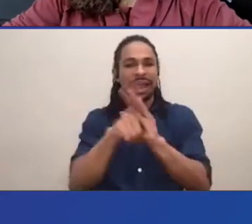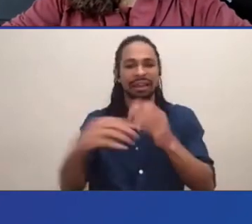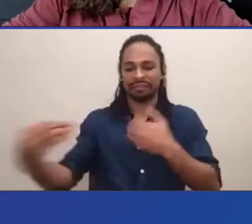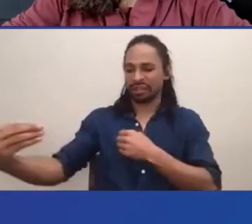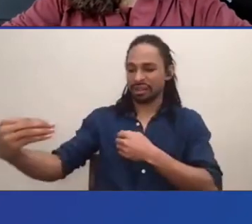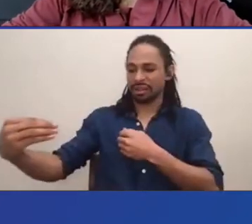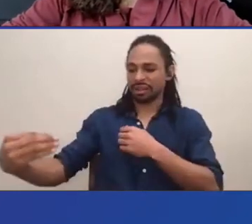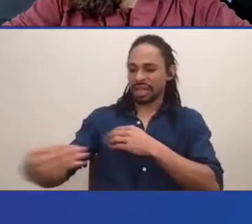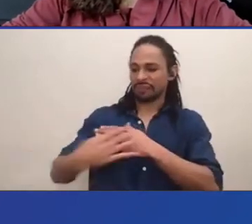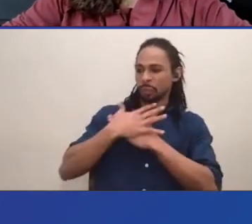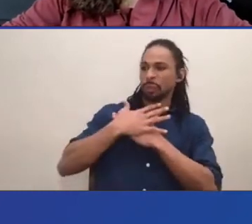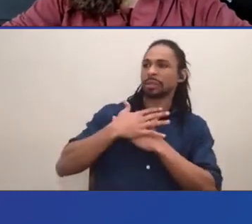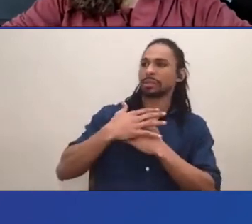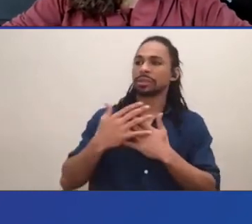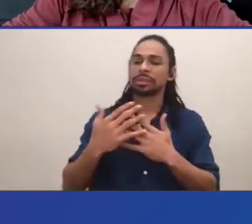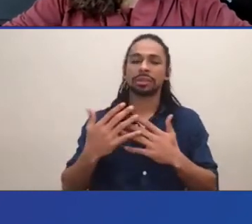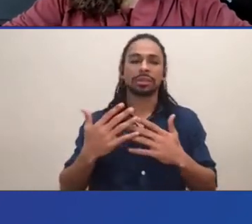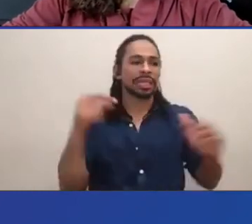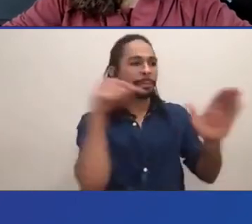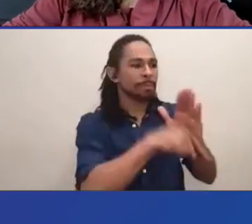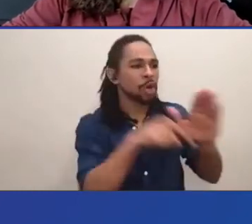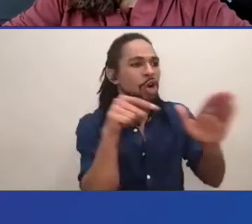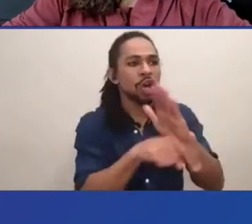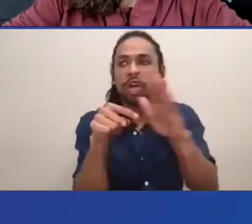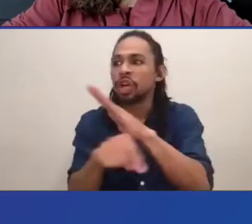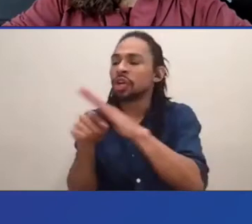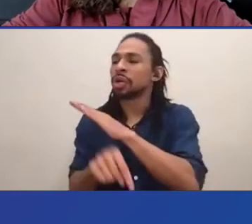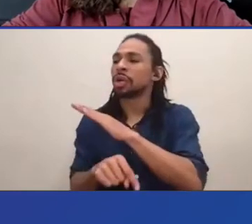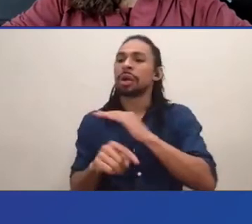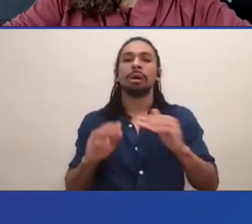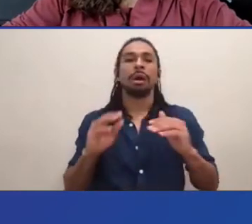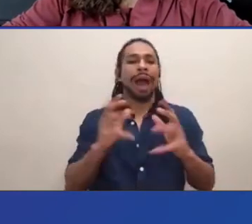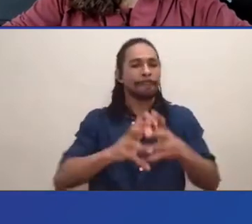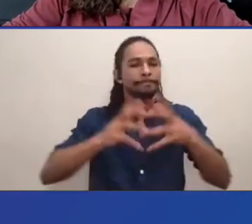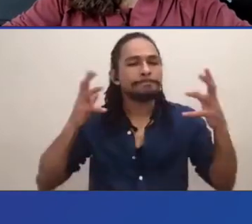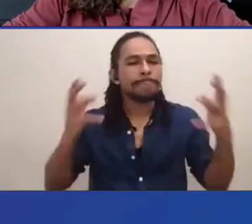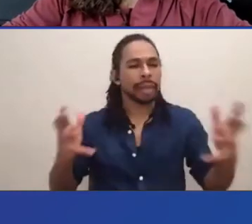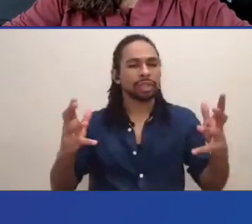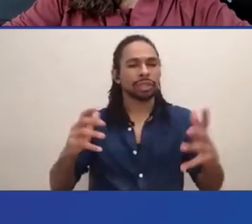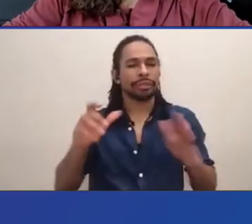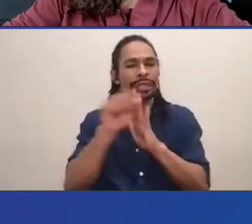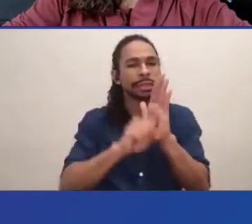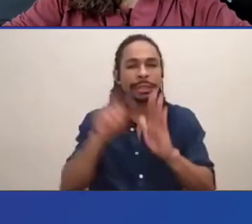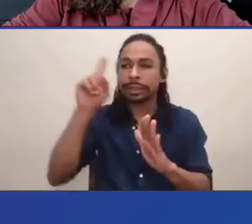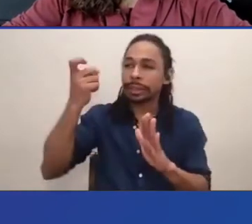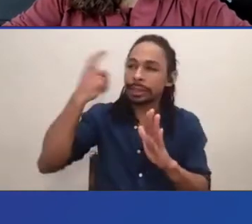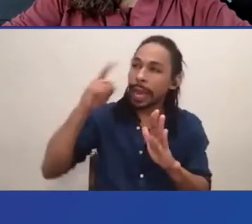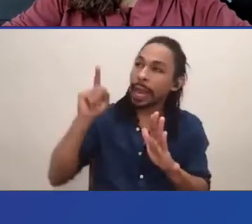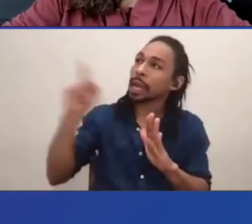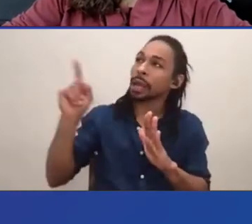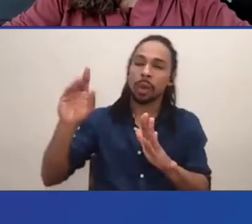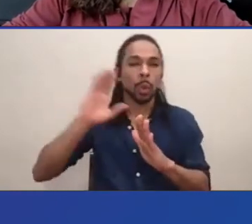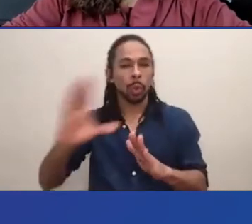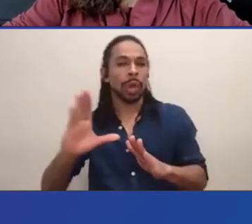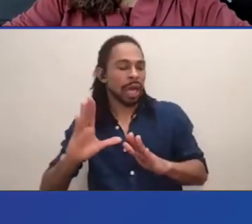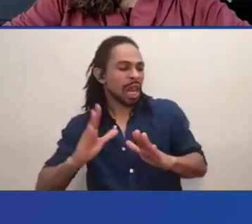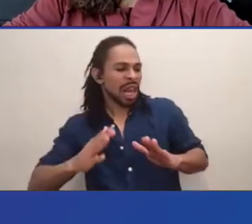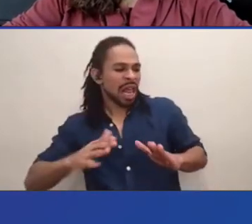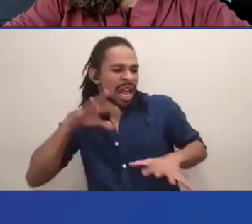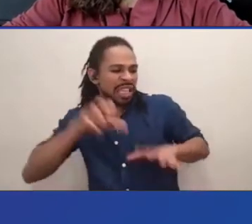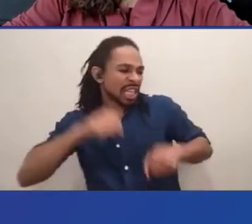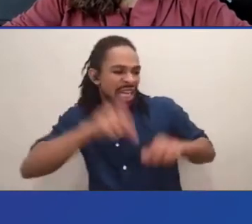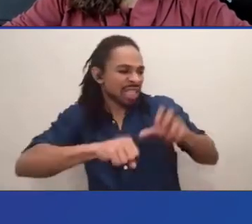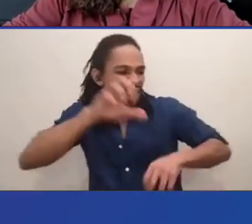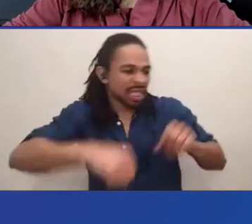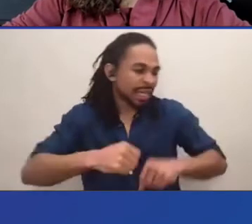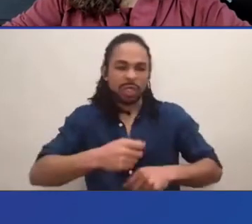assassination, the level that the state will go to keep capitalism,